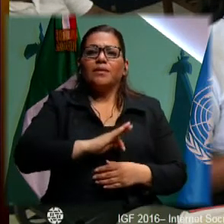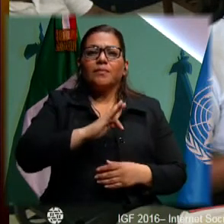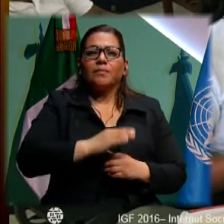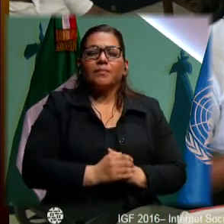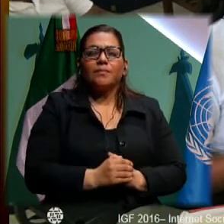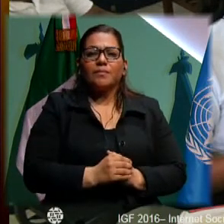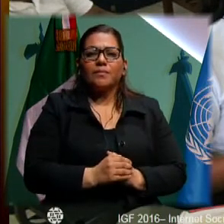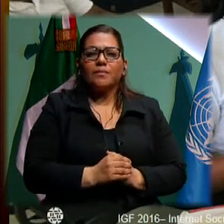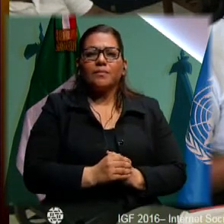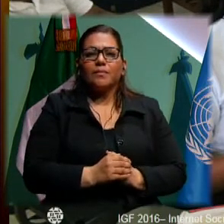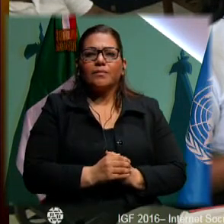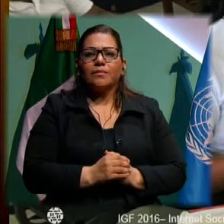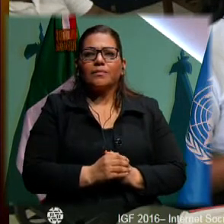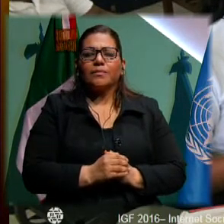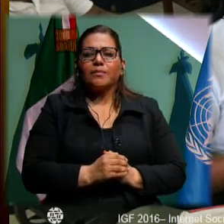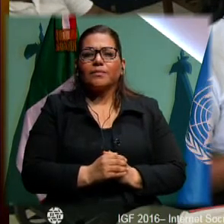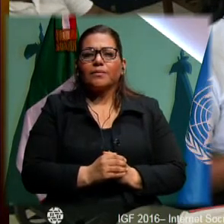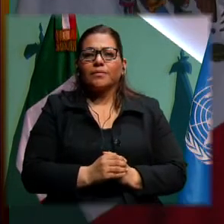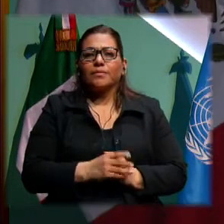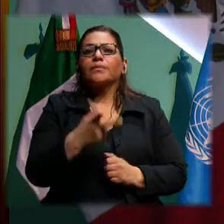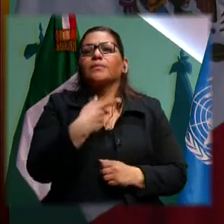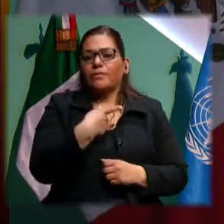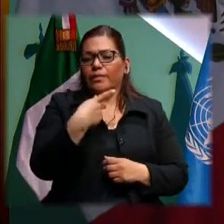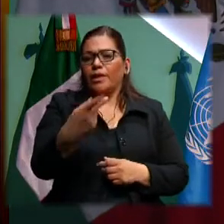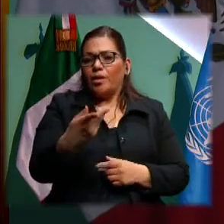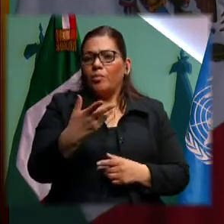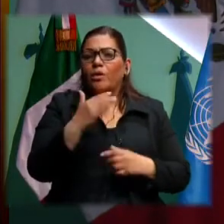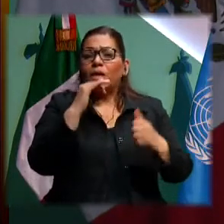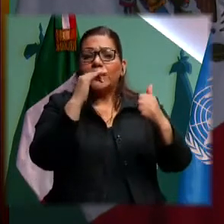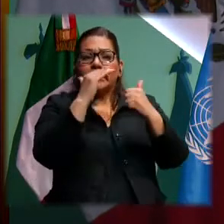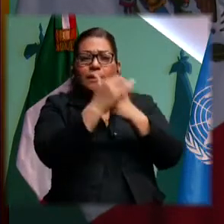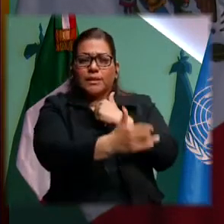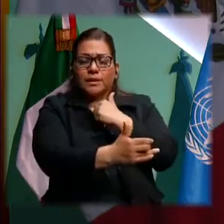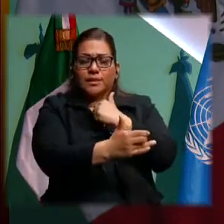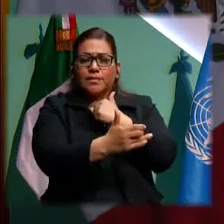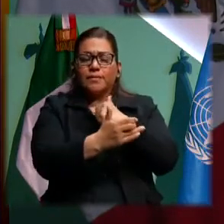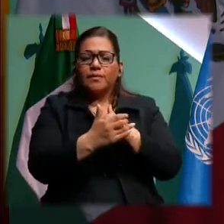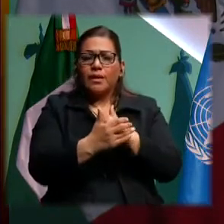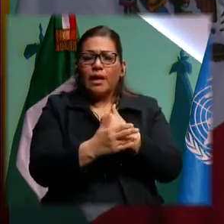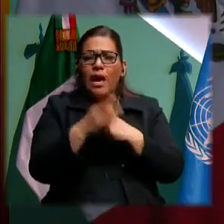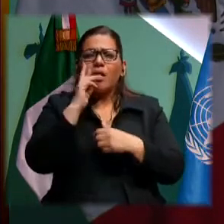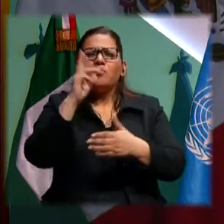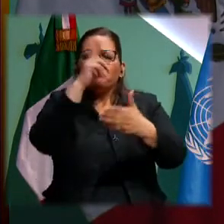we successfully concluded the UN 10-year WSIS review,